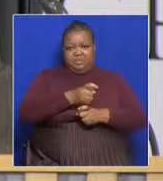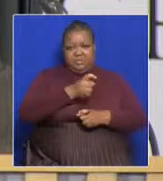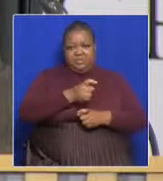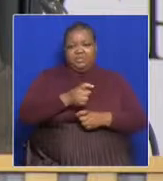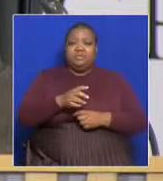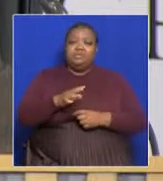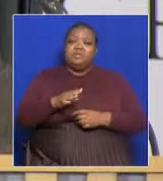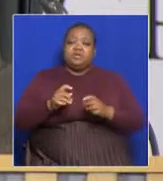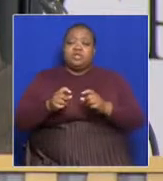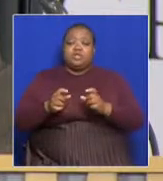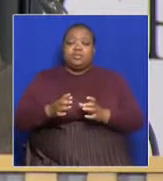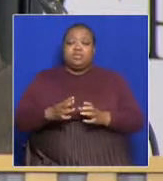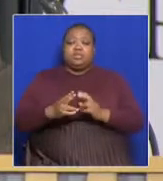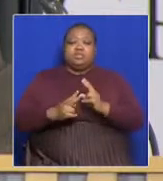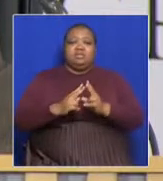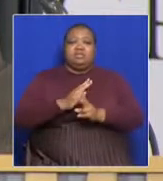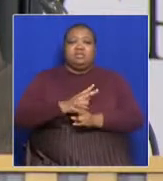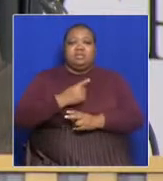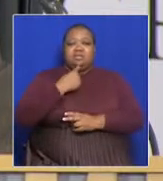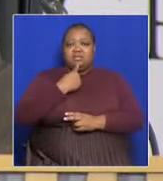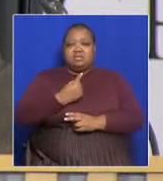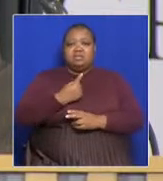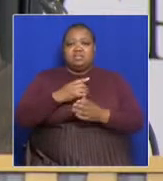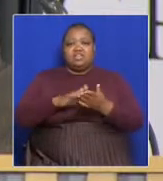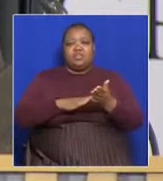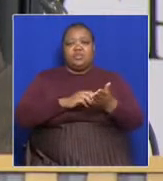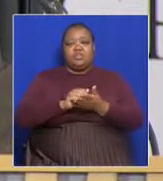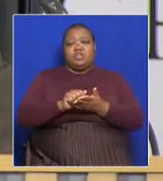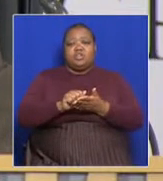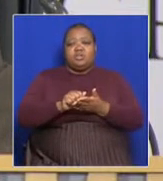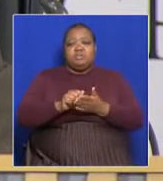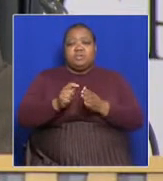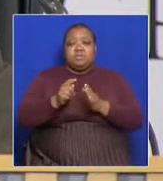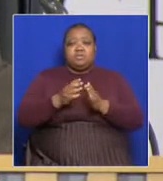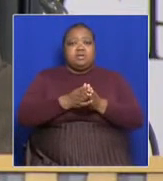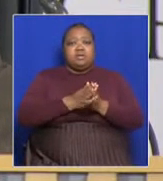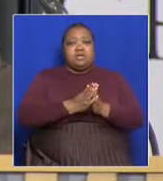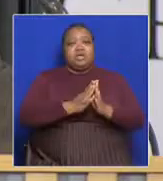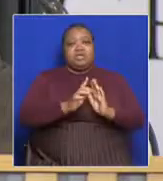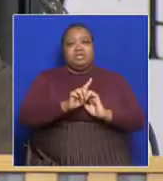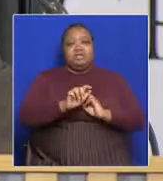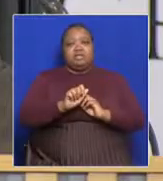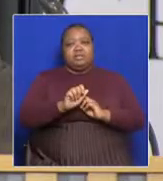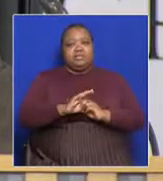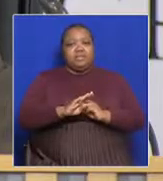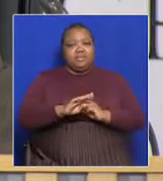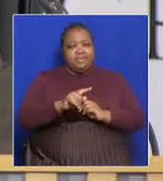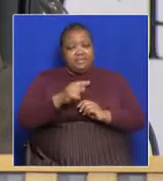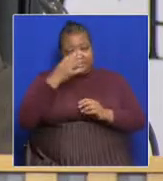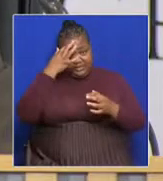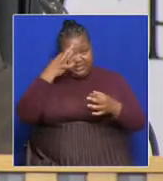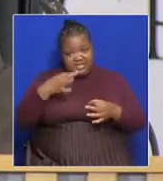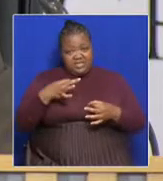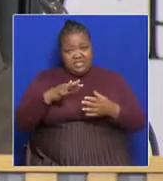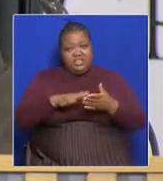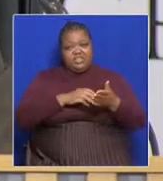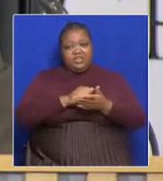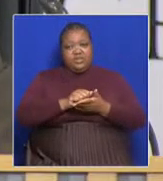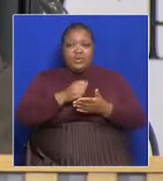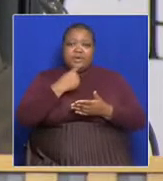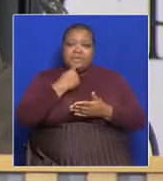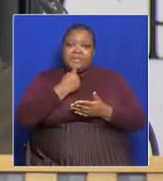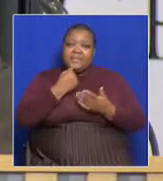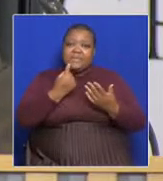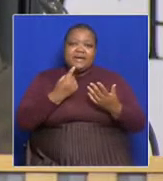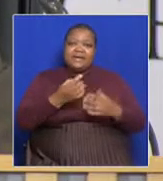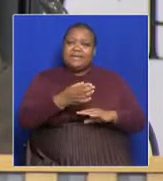you cannot destroy. How can I ask the lab to destroy exhibits that they don't have? Firstly, it's a matter of getting these